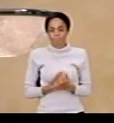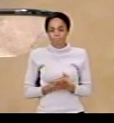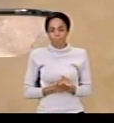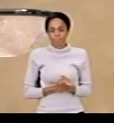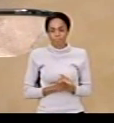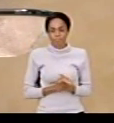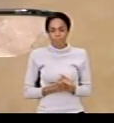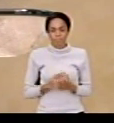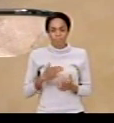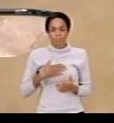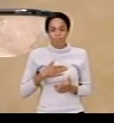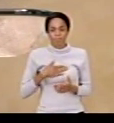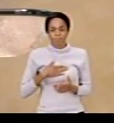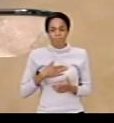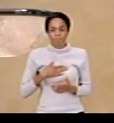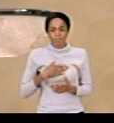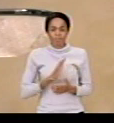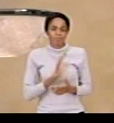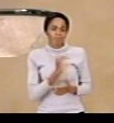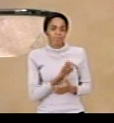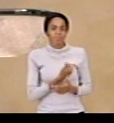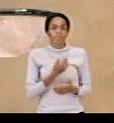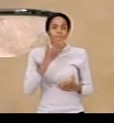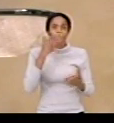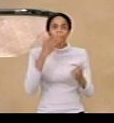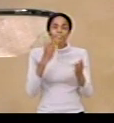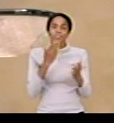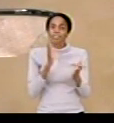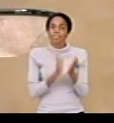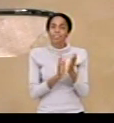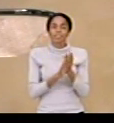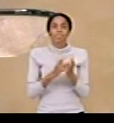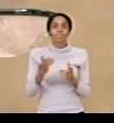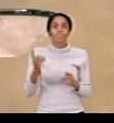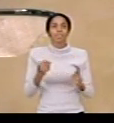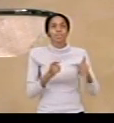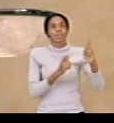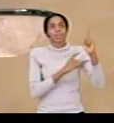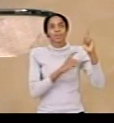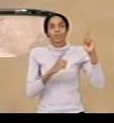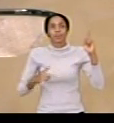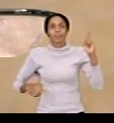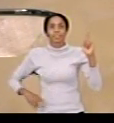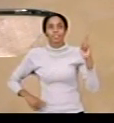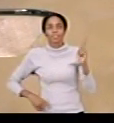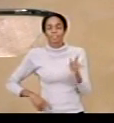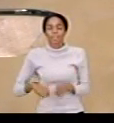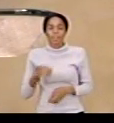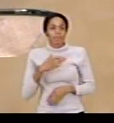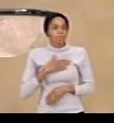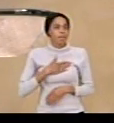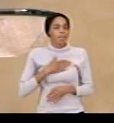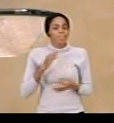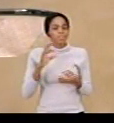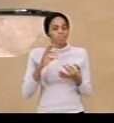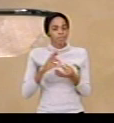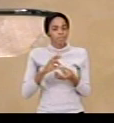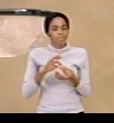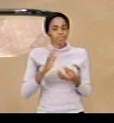name, my soul. Praise the Lord,